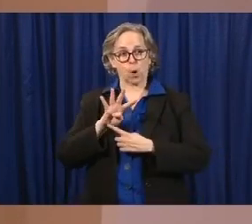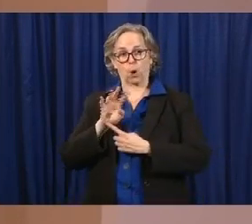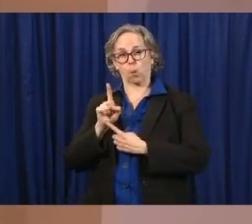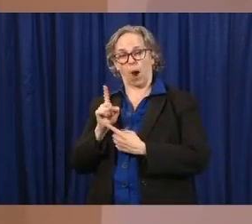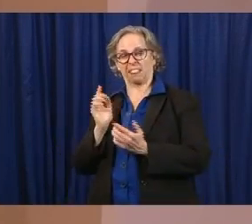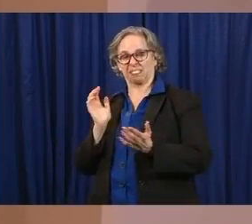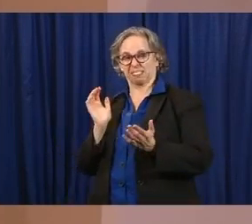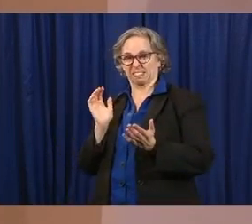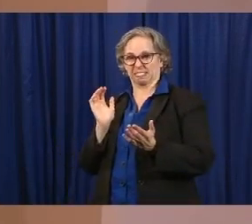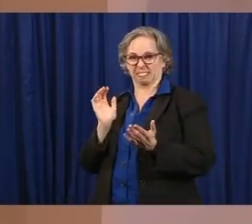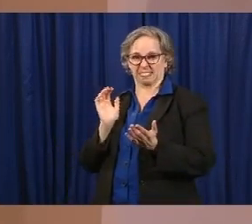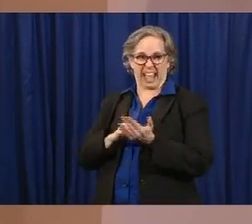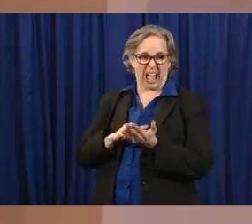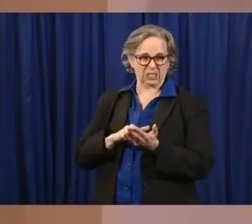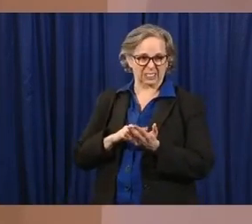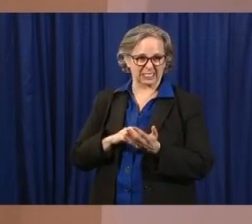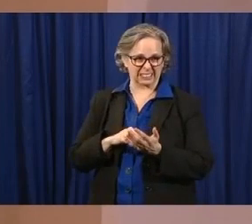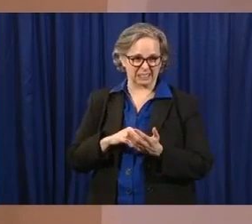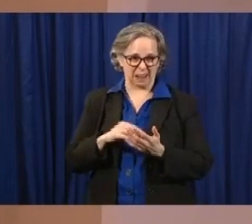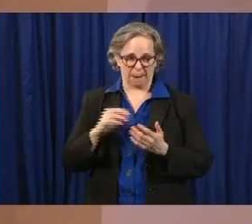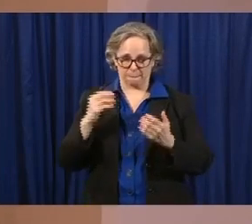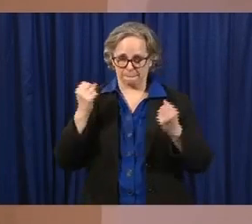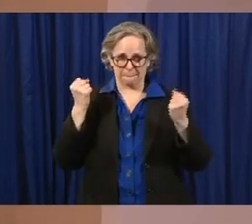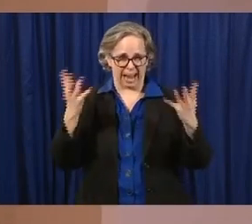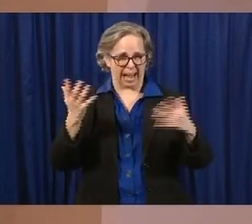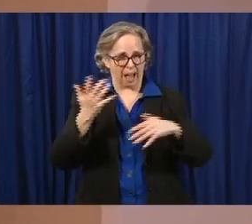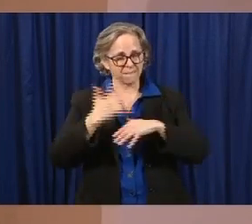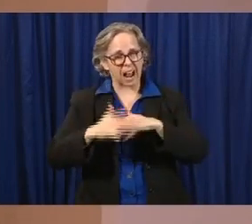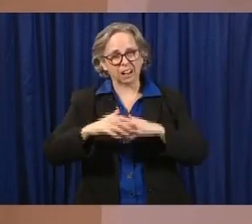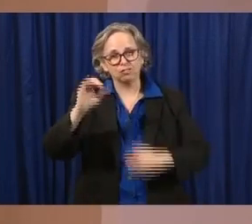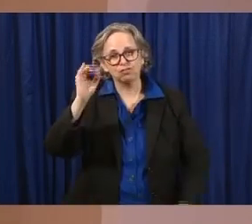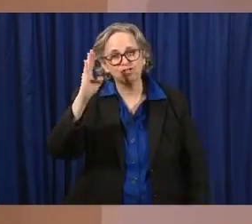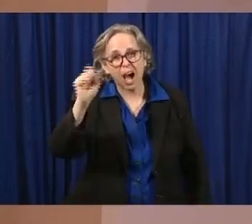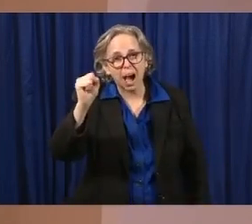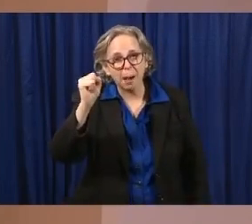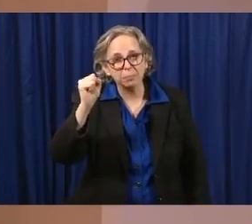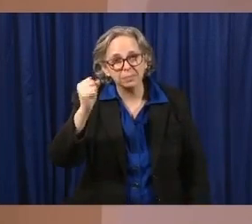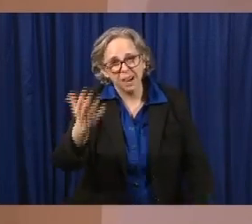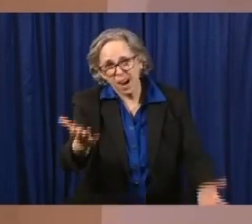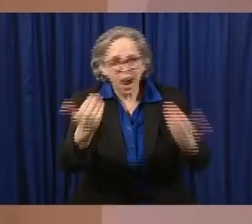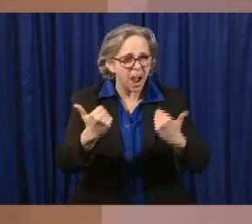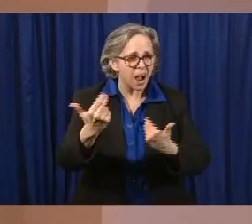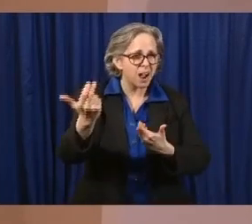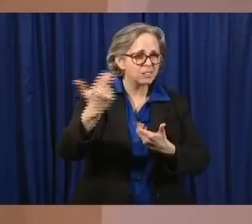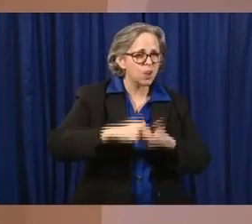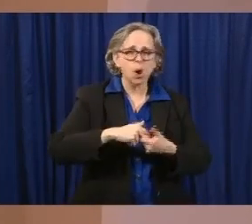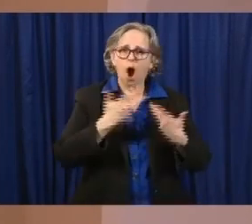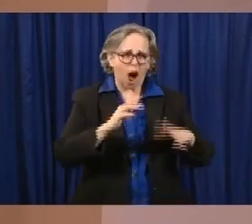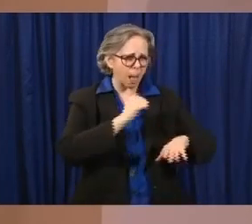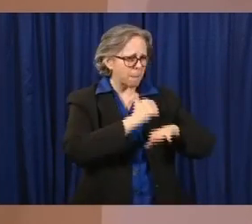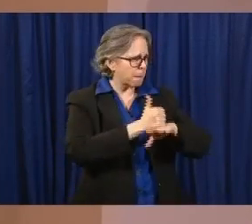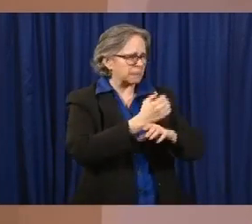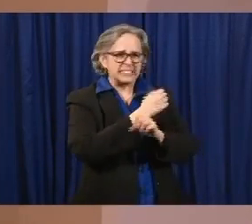41,367 job openings right now. They have created safe workplaces for you, safe environments for their